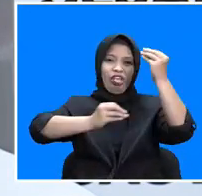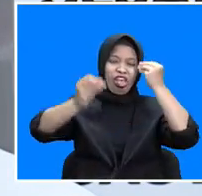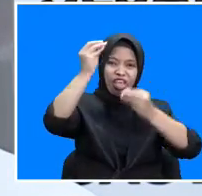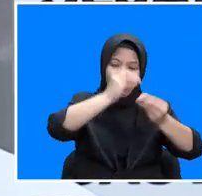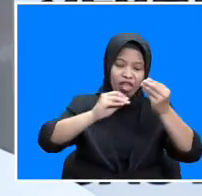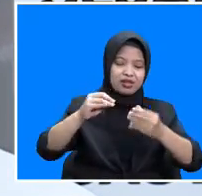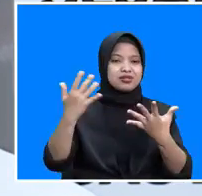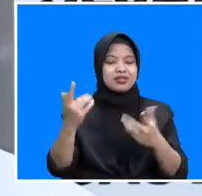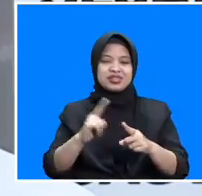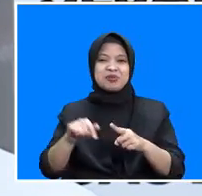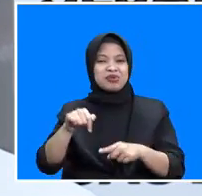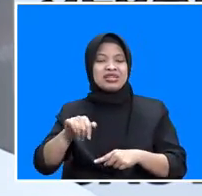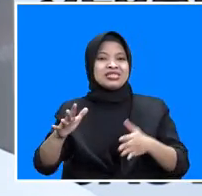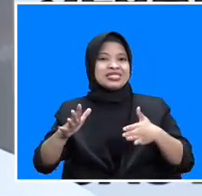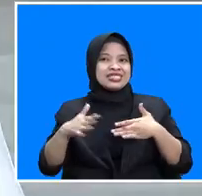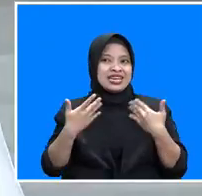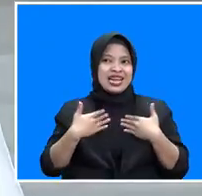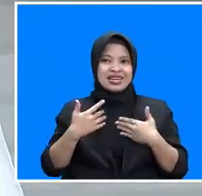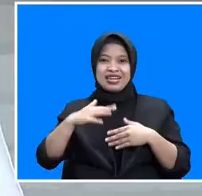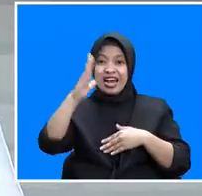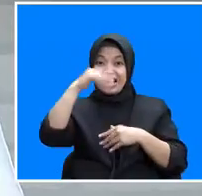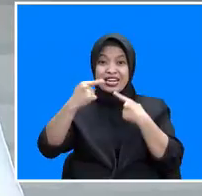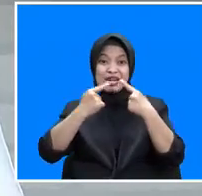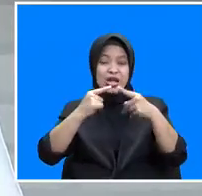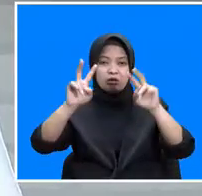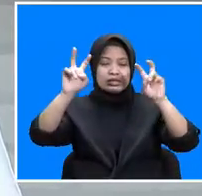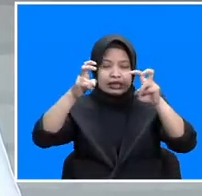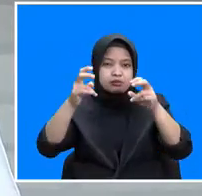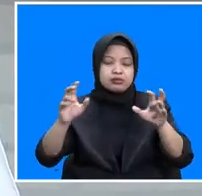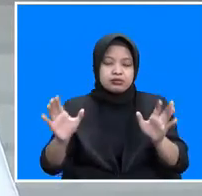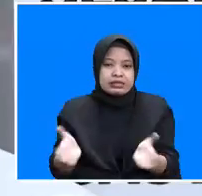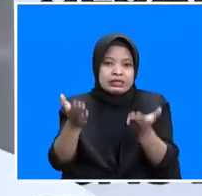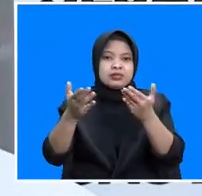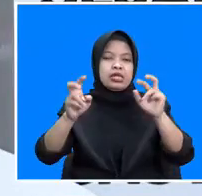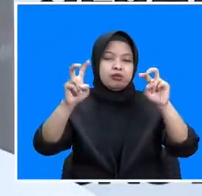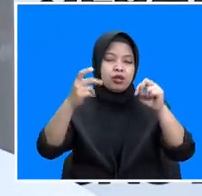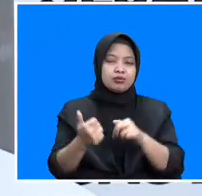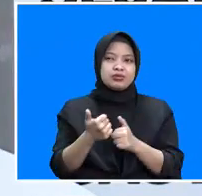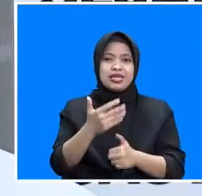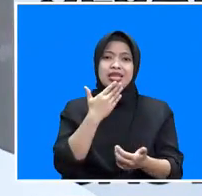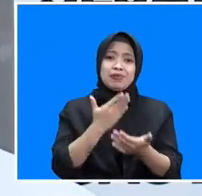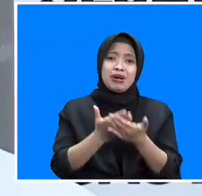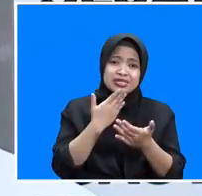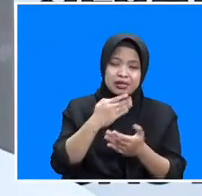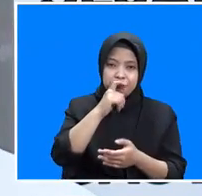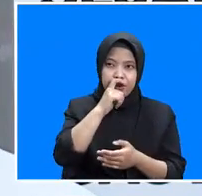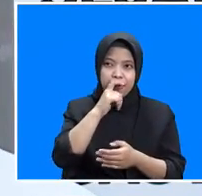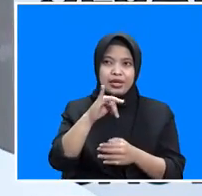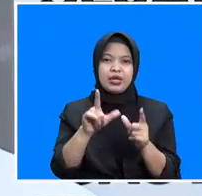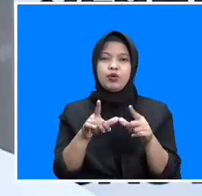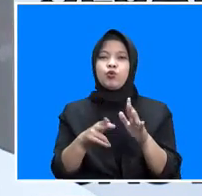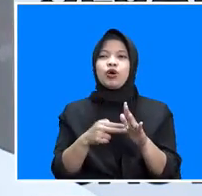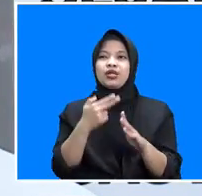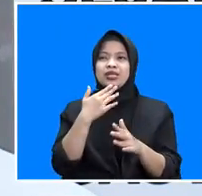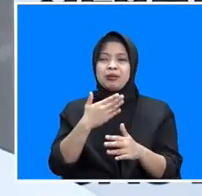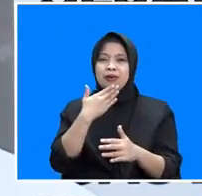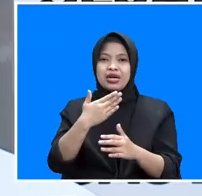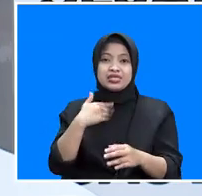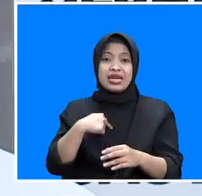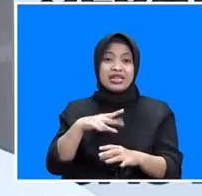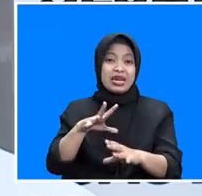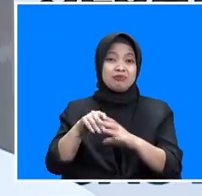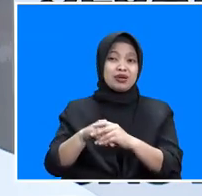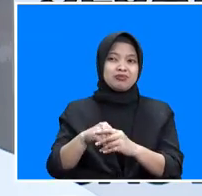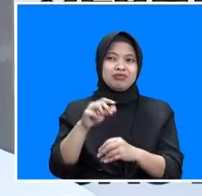So I really want to thank you for your leadership, particularly Pak Ewan, in that. And I would really like to just perhaps